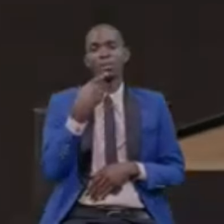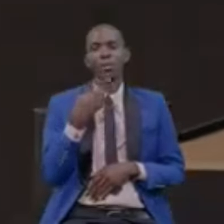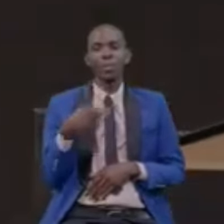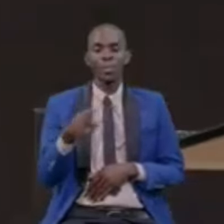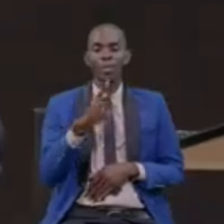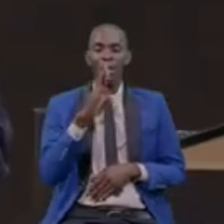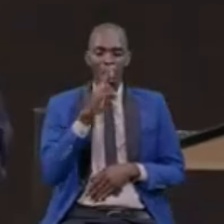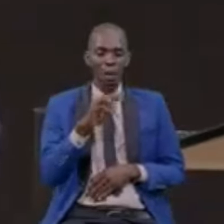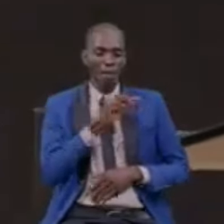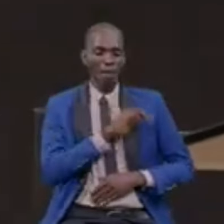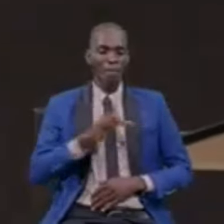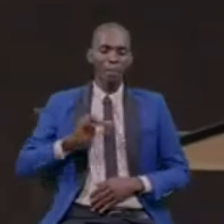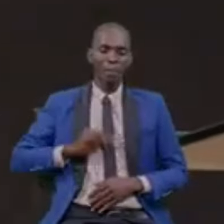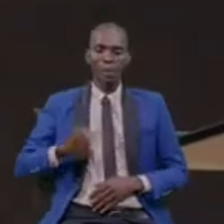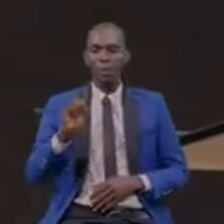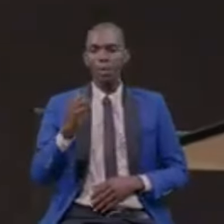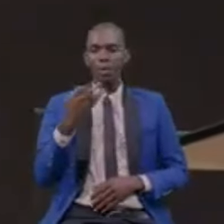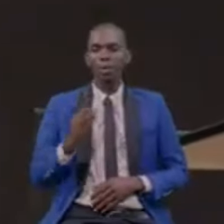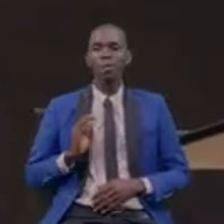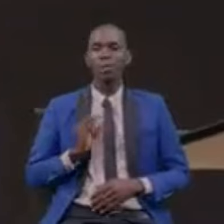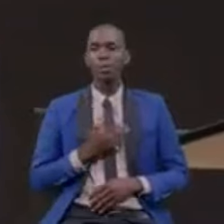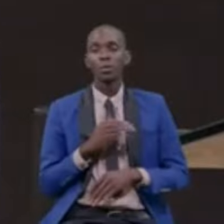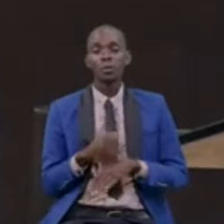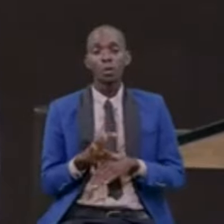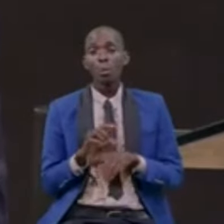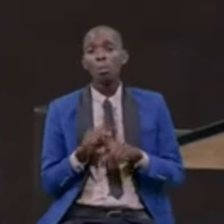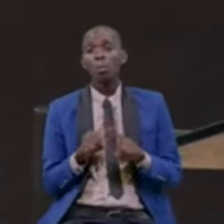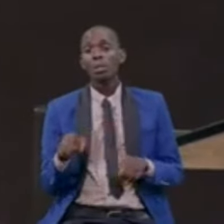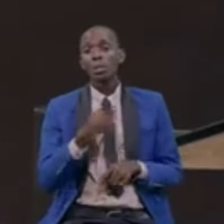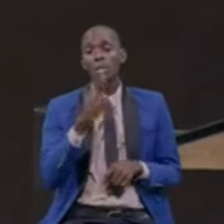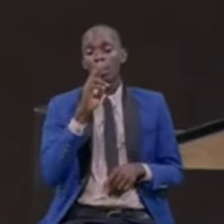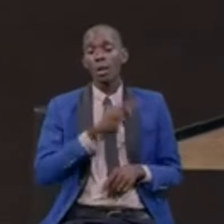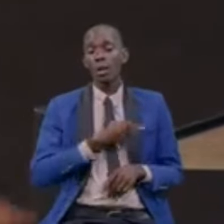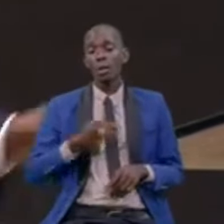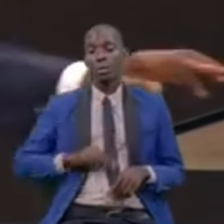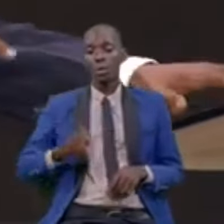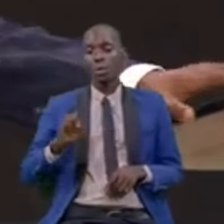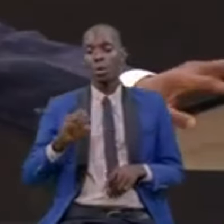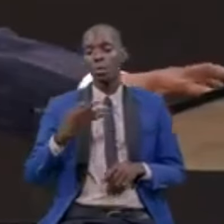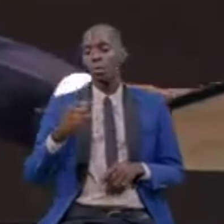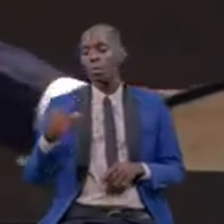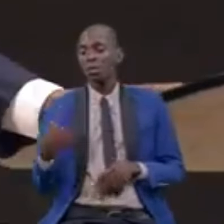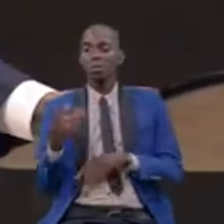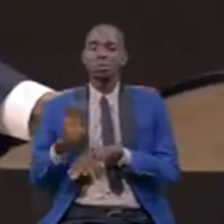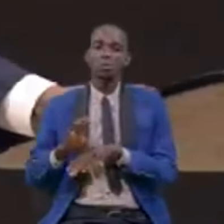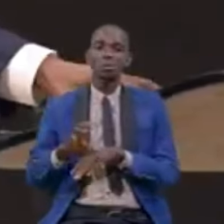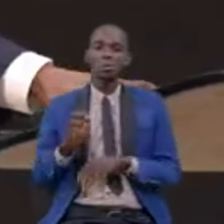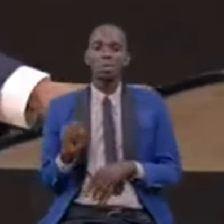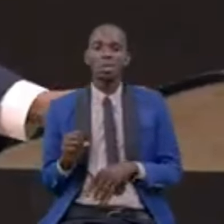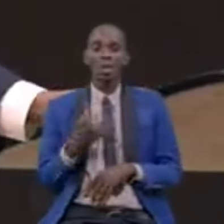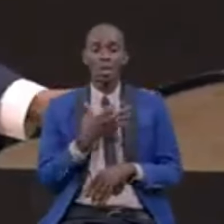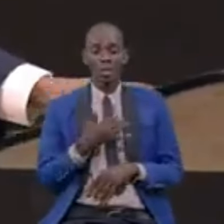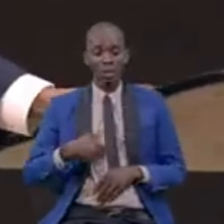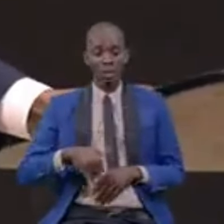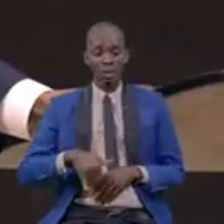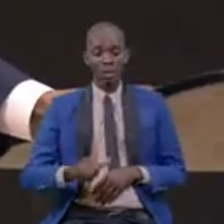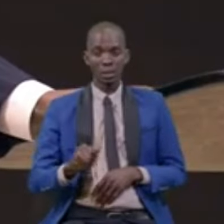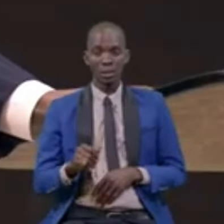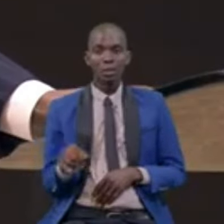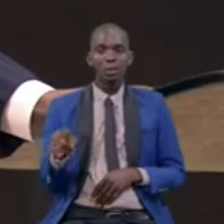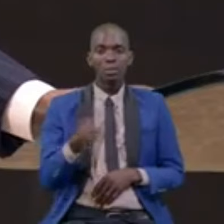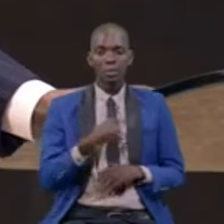they are members of our church, or they are members of other churches, and yet they deny the